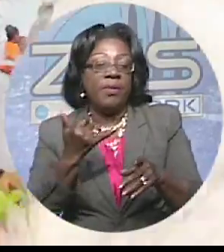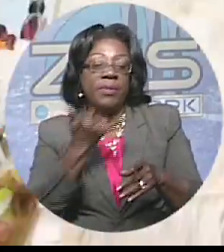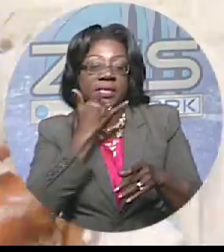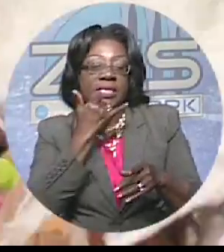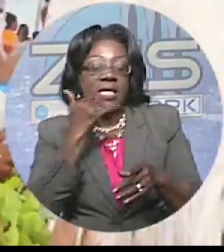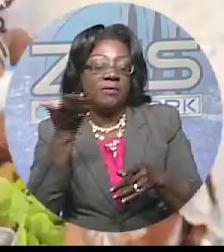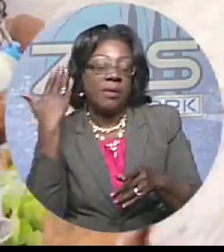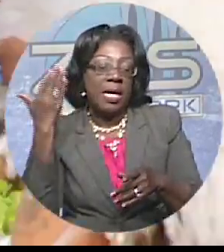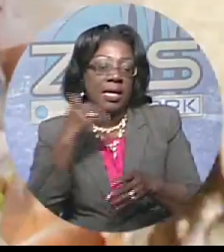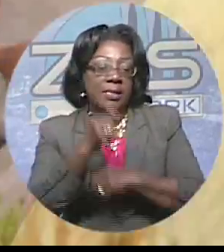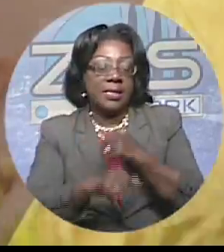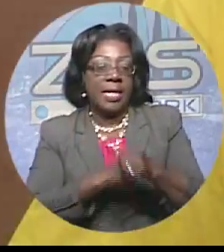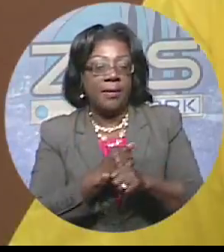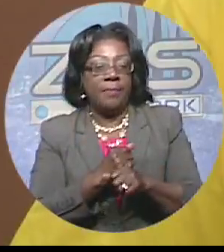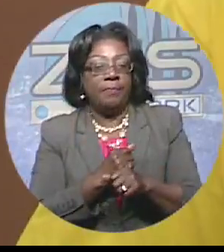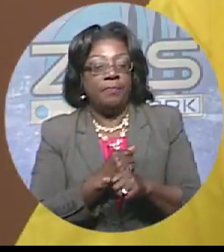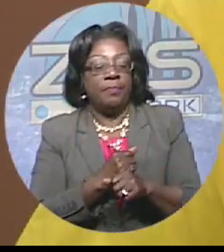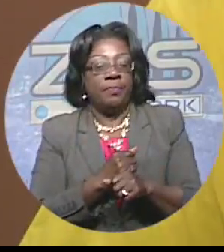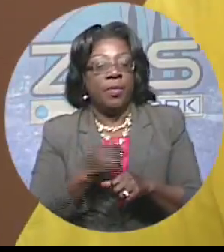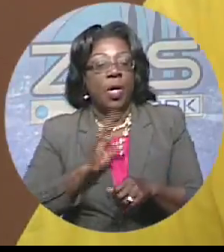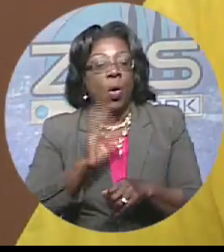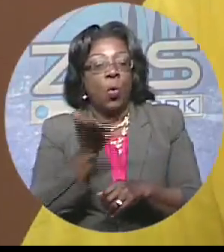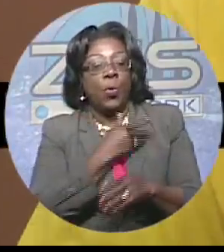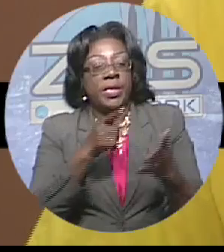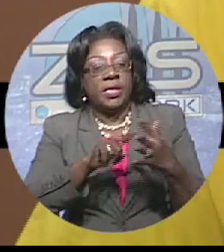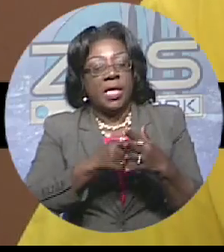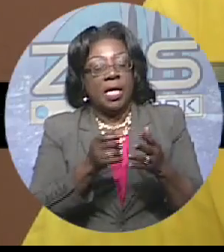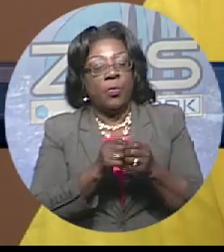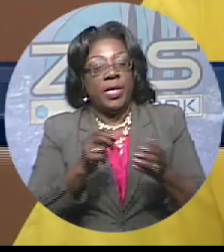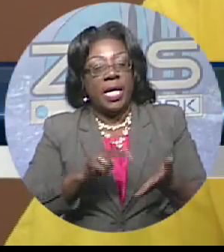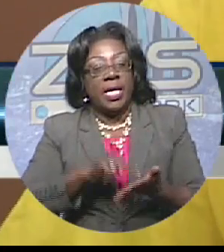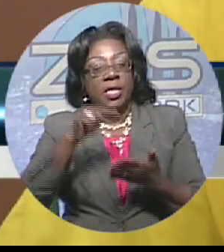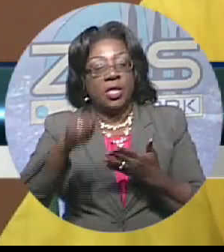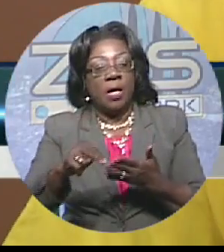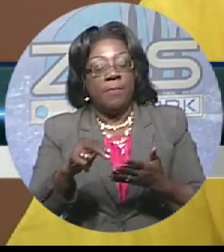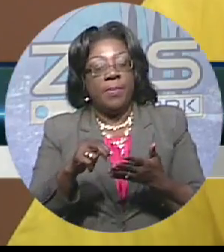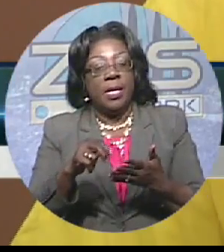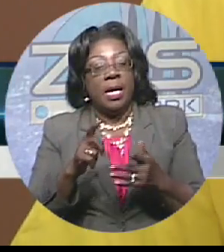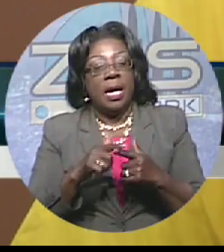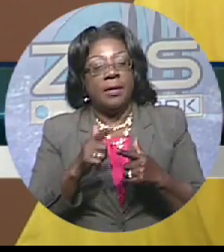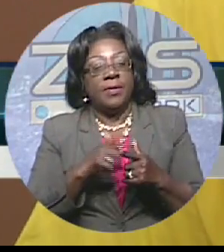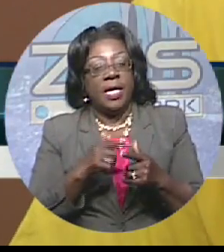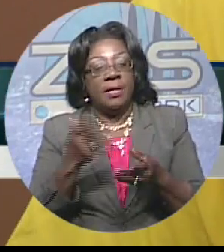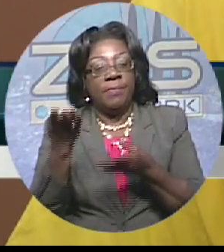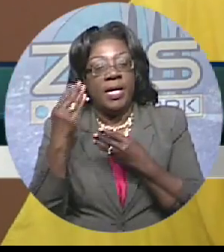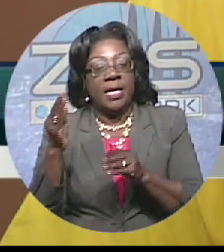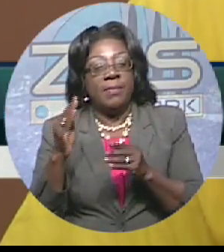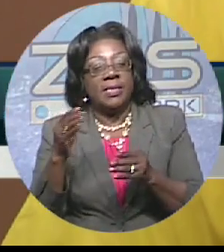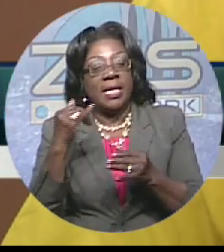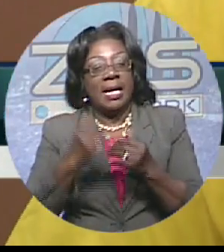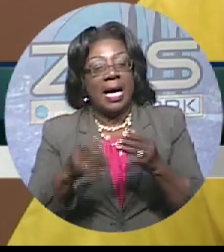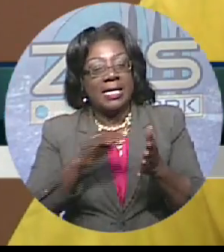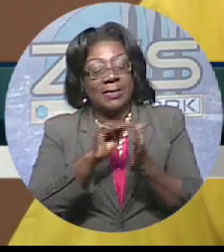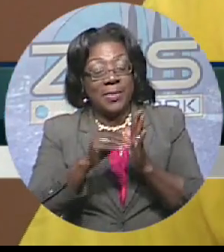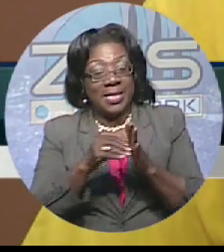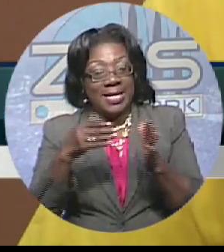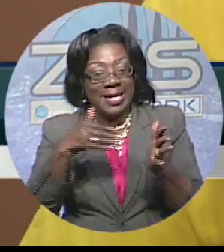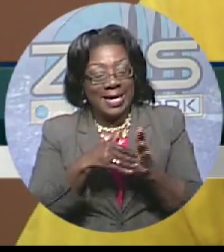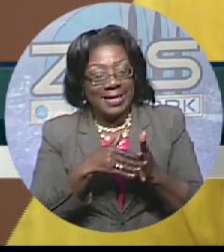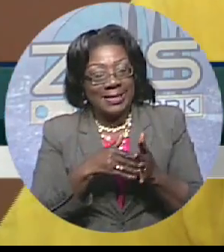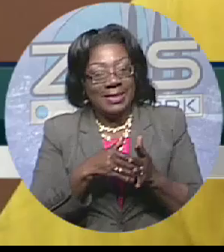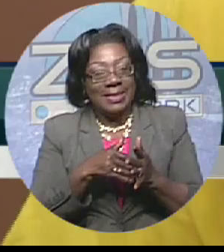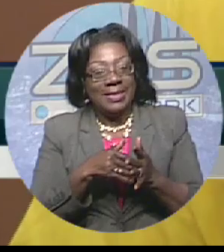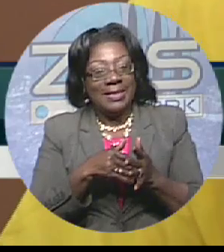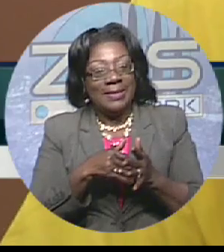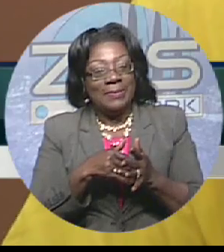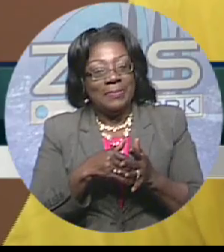show. We started with a jump, and then, of course, Bahamians are last minute again, but the bands are doing their best.